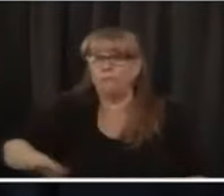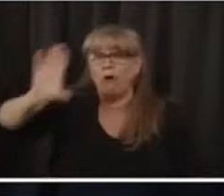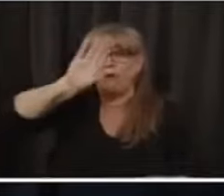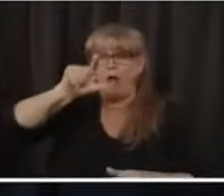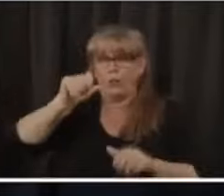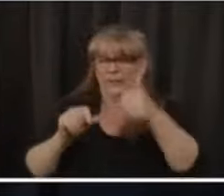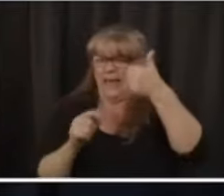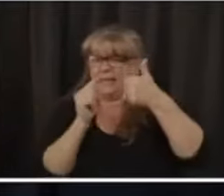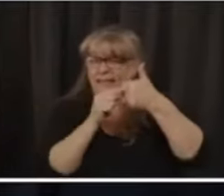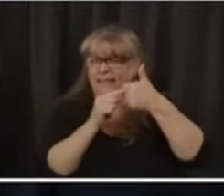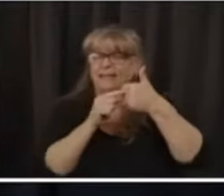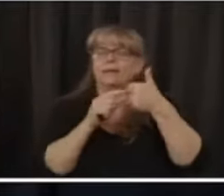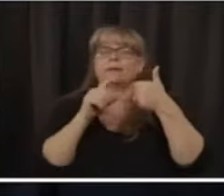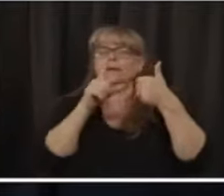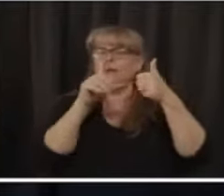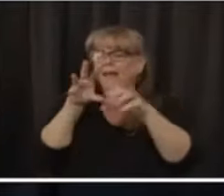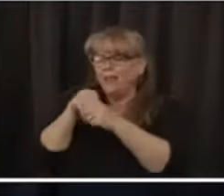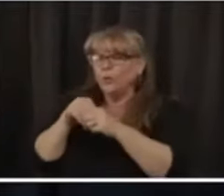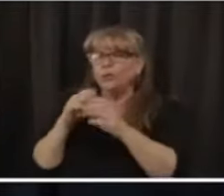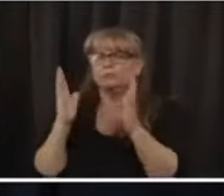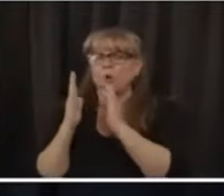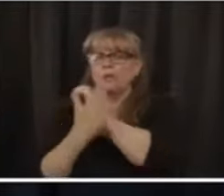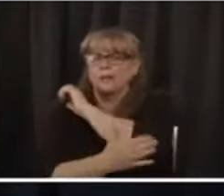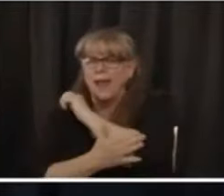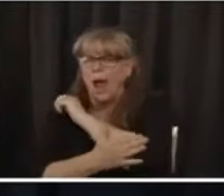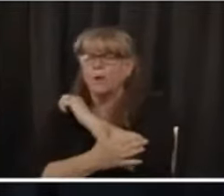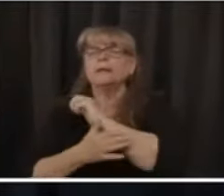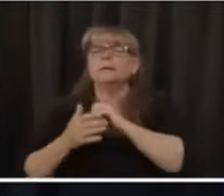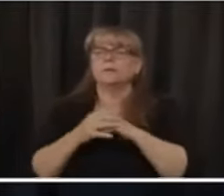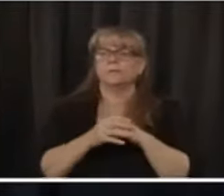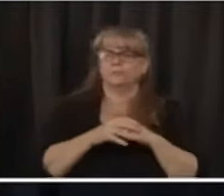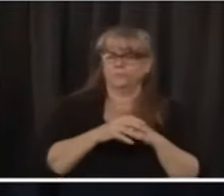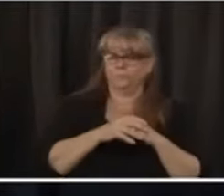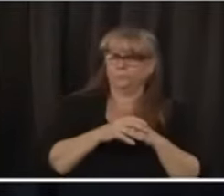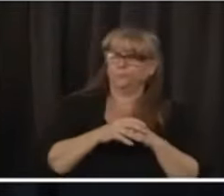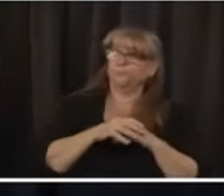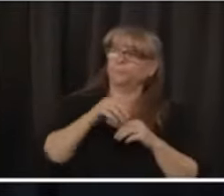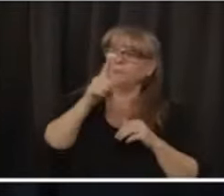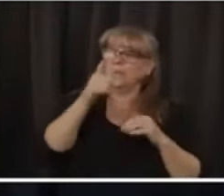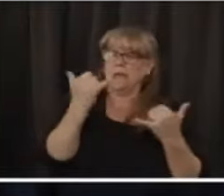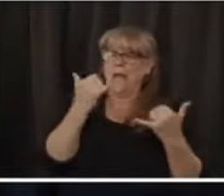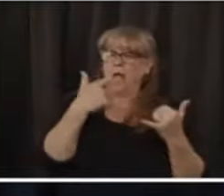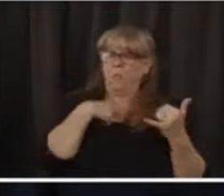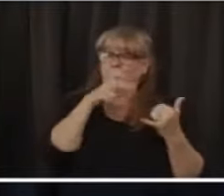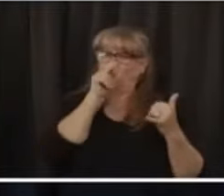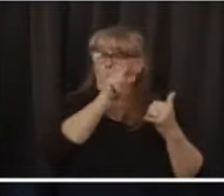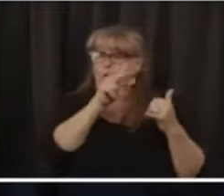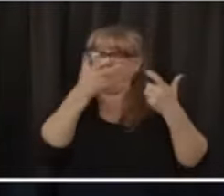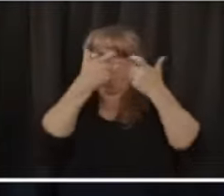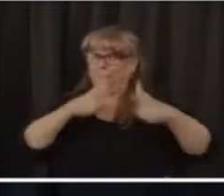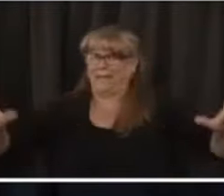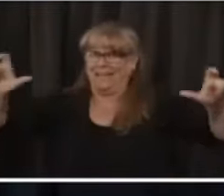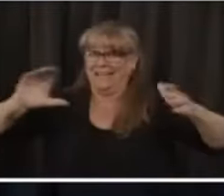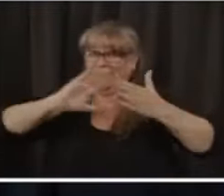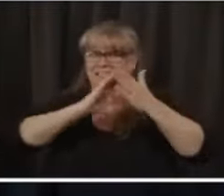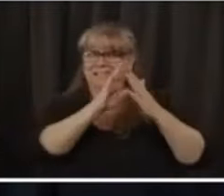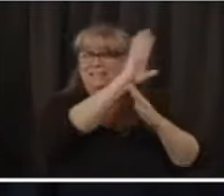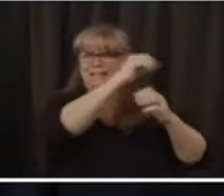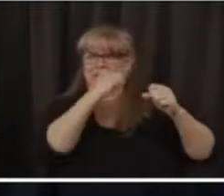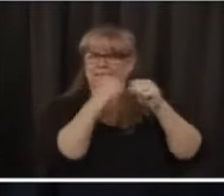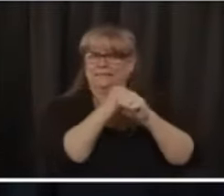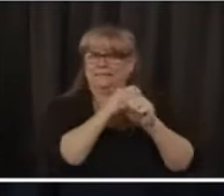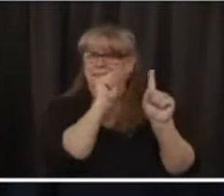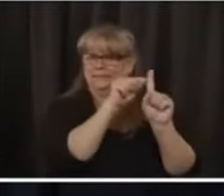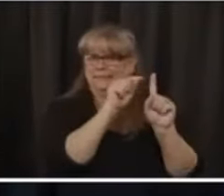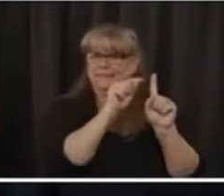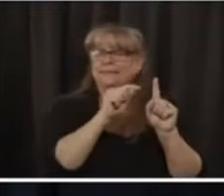need statistically significant numbers. So she looked at the 10 largest counties, and we're really looking at how the level of vaccination